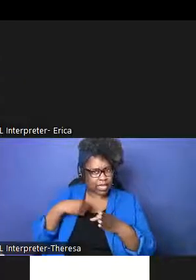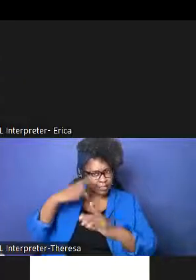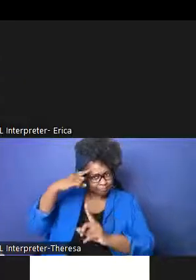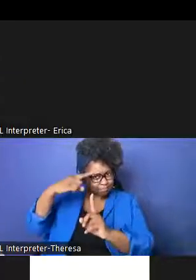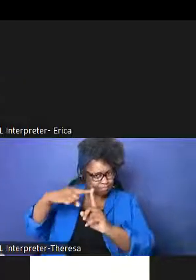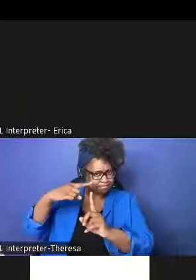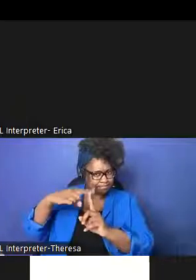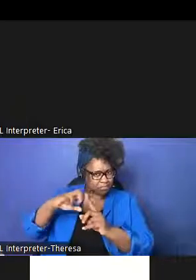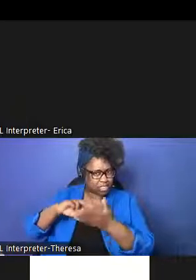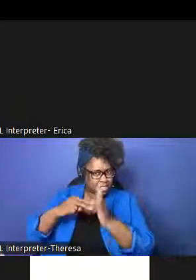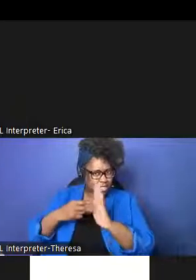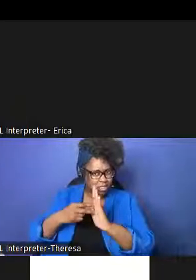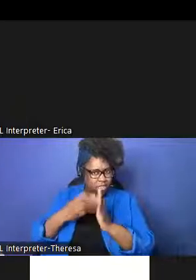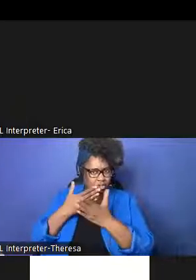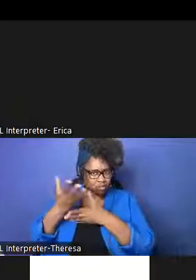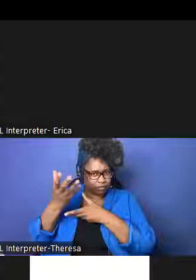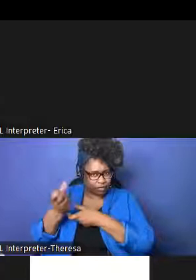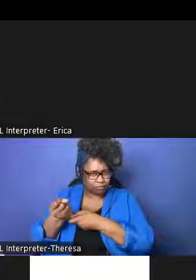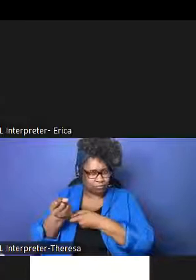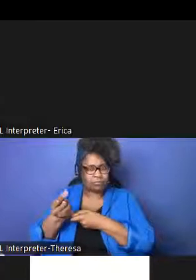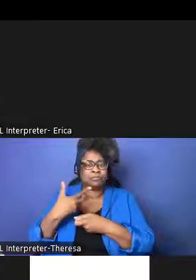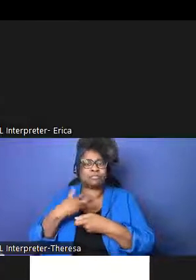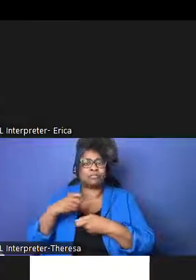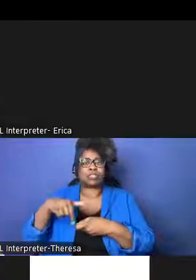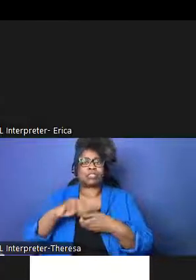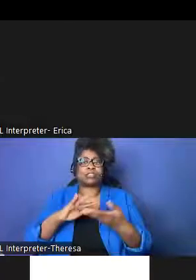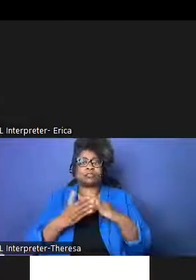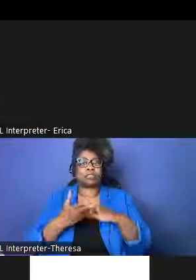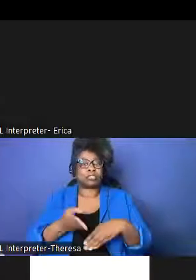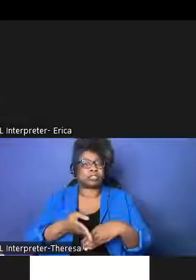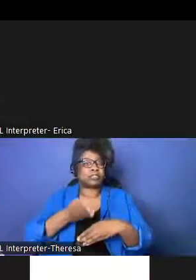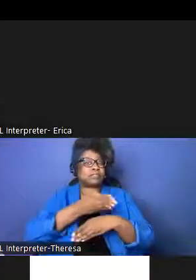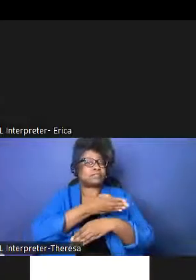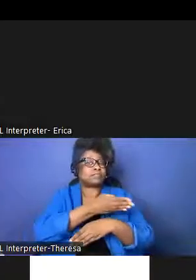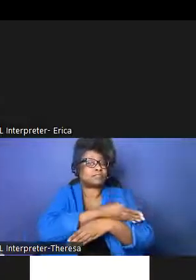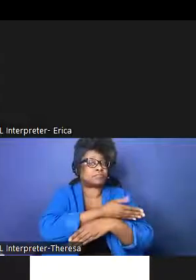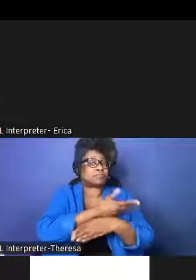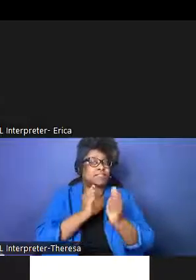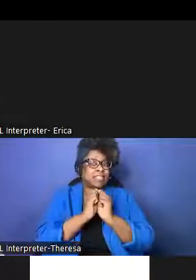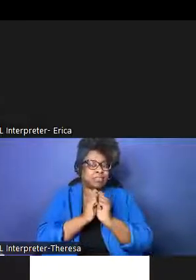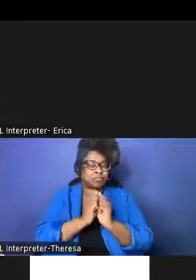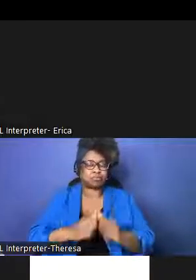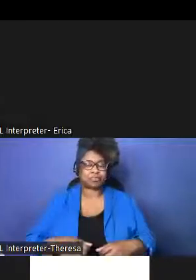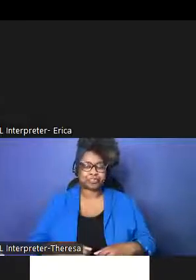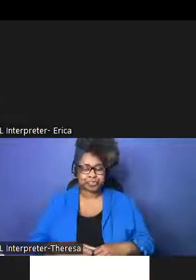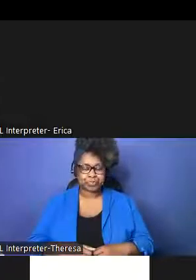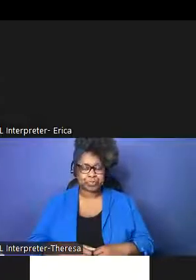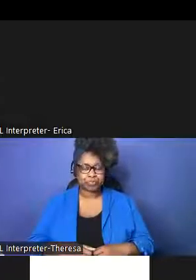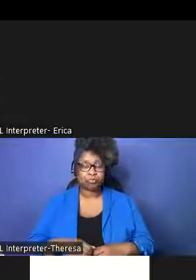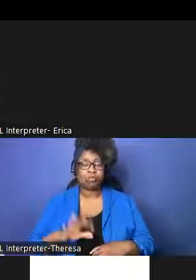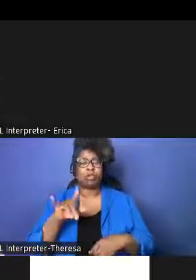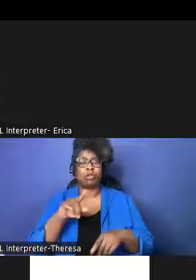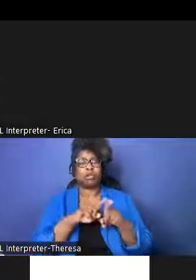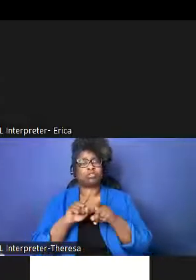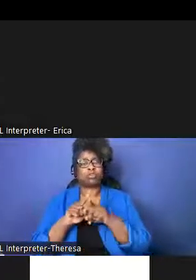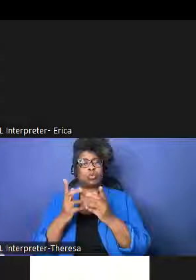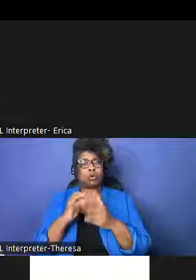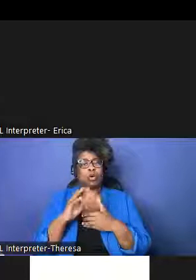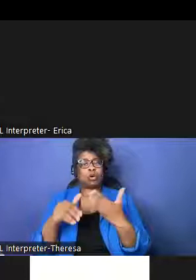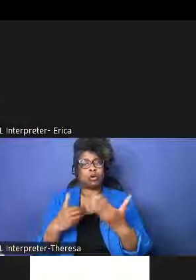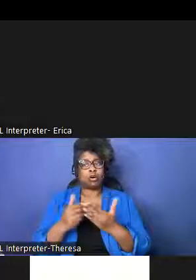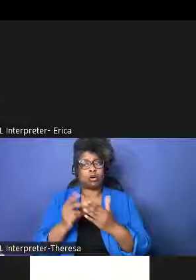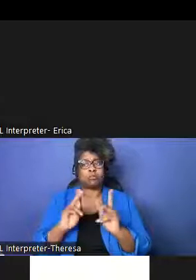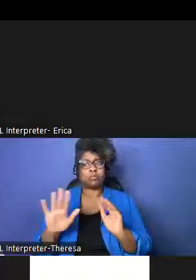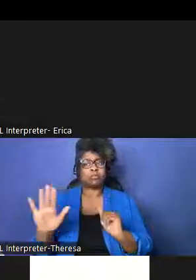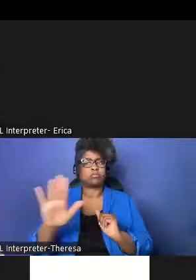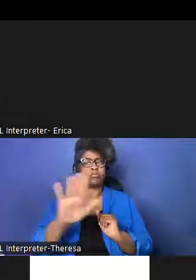all here to make communities better together. We also want all voices to be